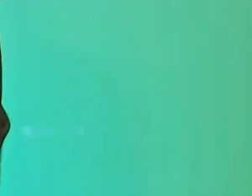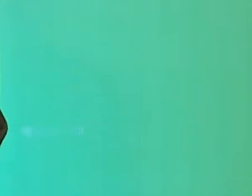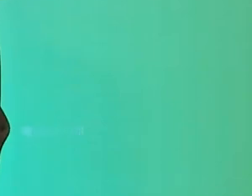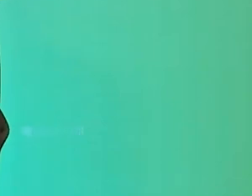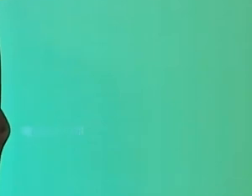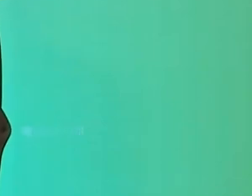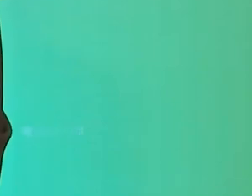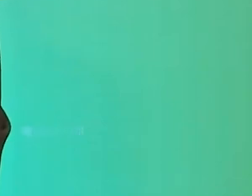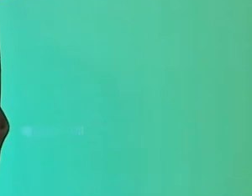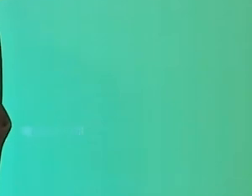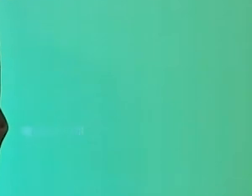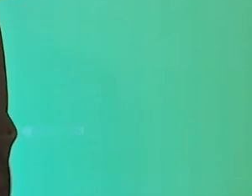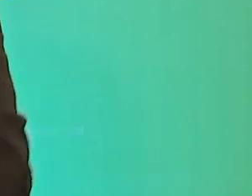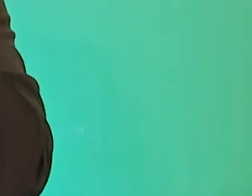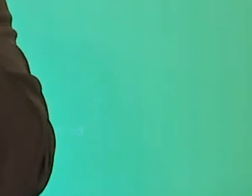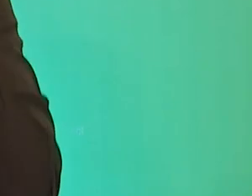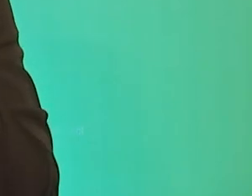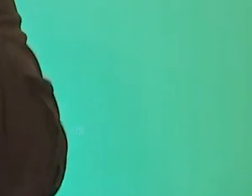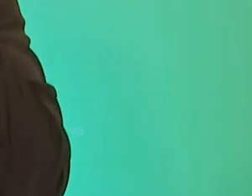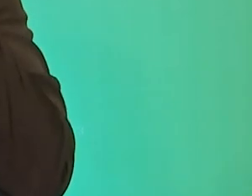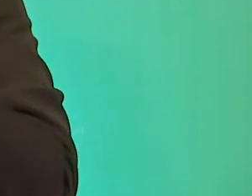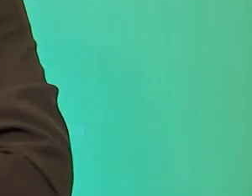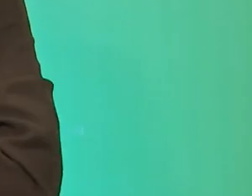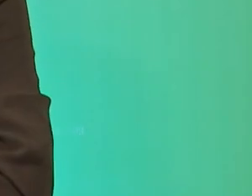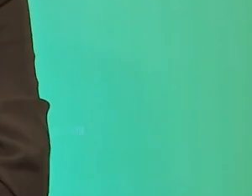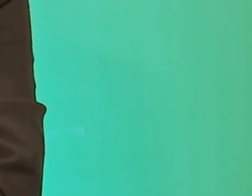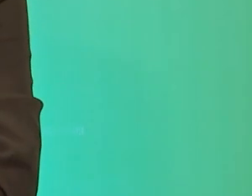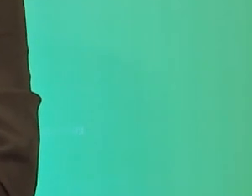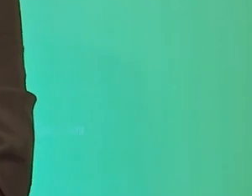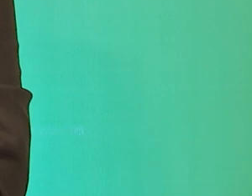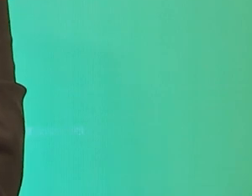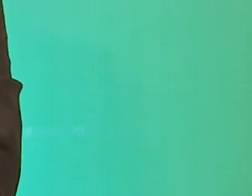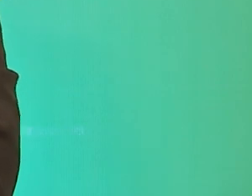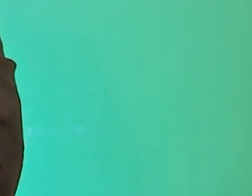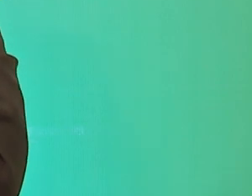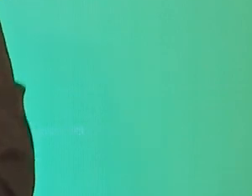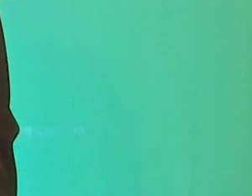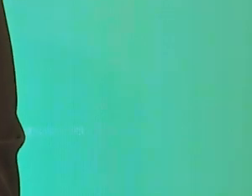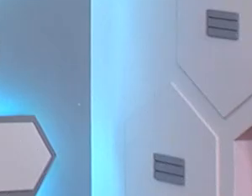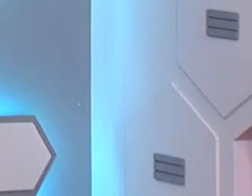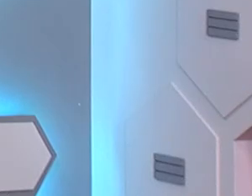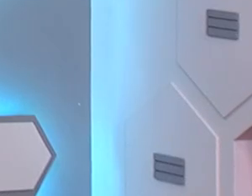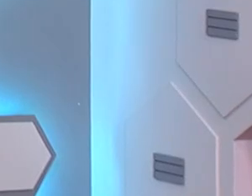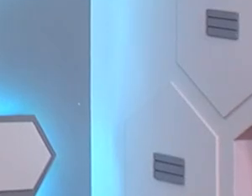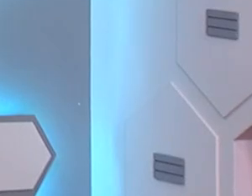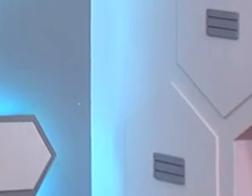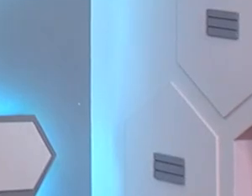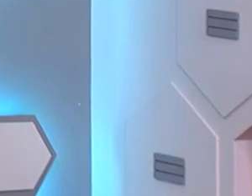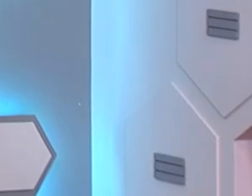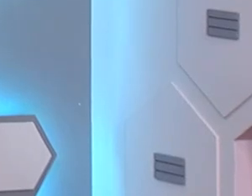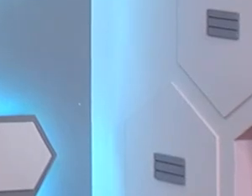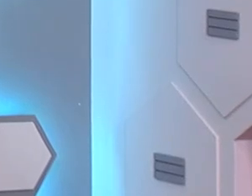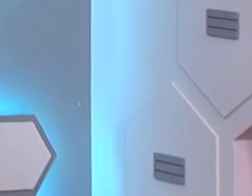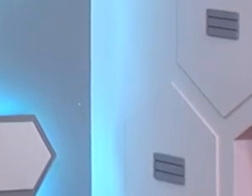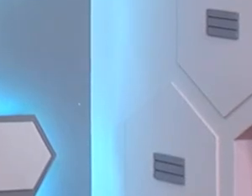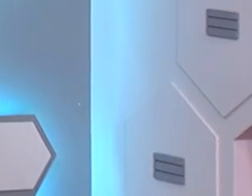left-hand side, we have also teacher Krishna. Hi, teacher. How are you? Hi, Sean. I'm good. How are you? I'm doing